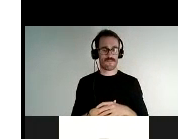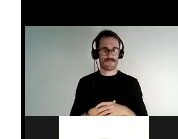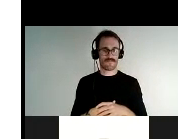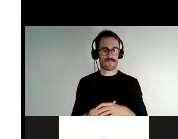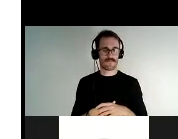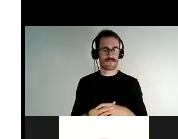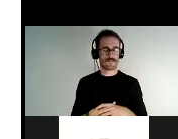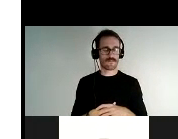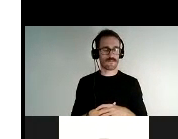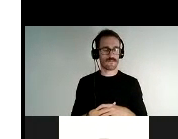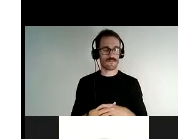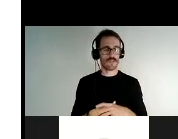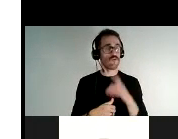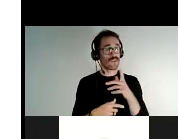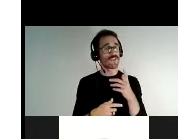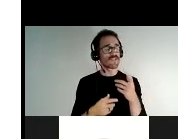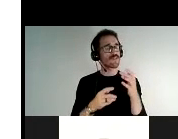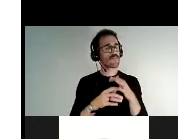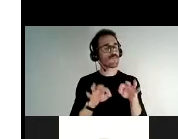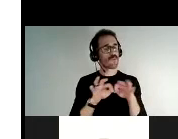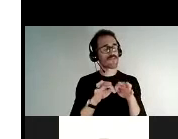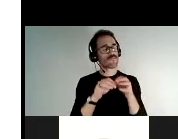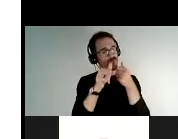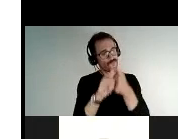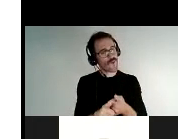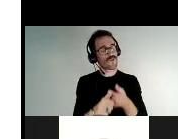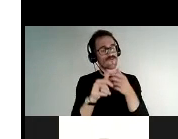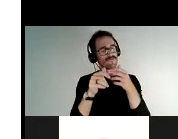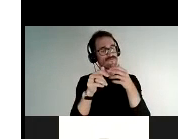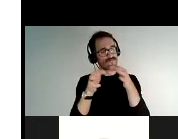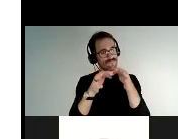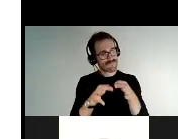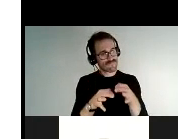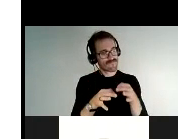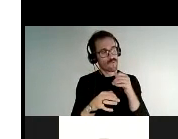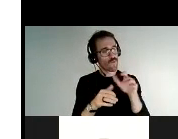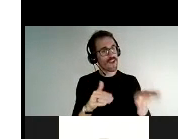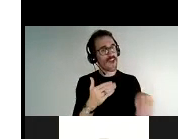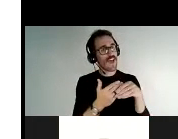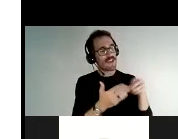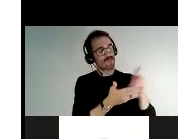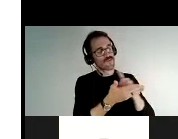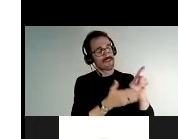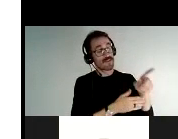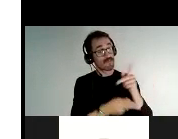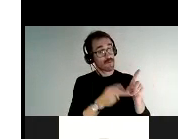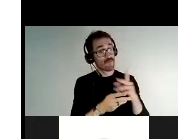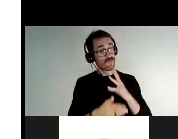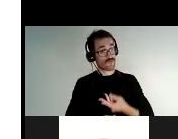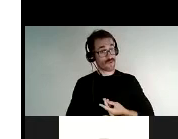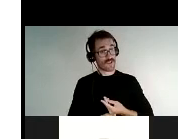follow those guidelines, but try not to add to the discrimination that trans people may face as a result of